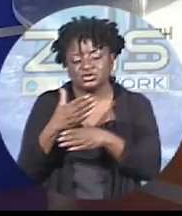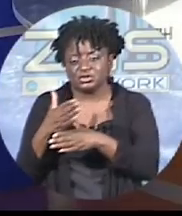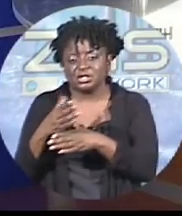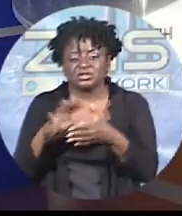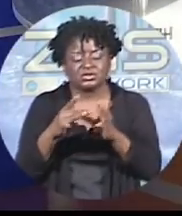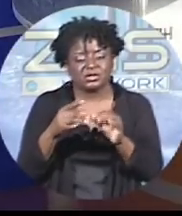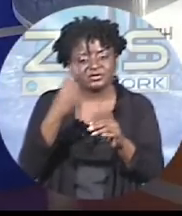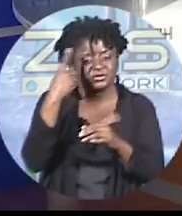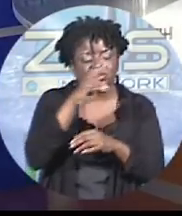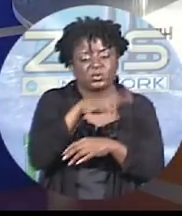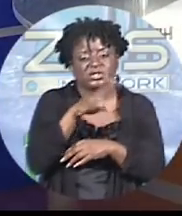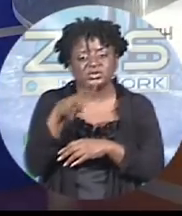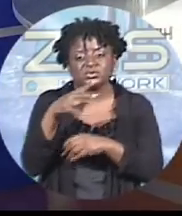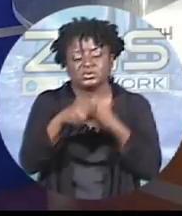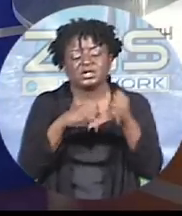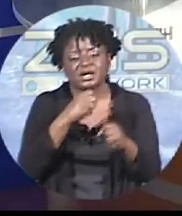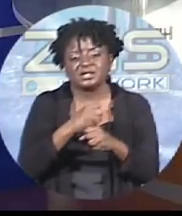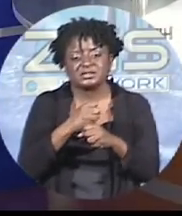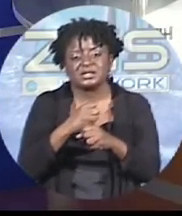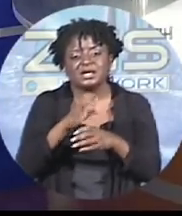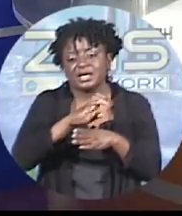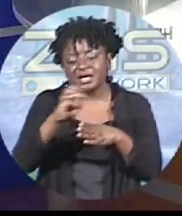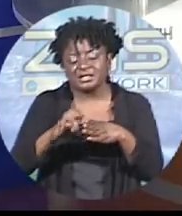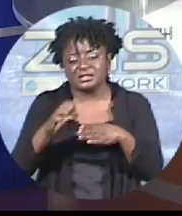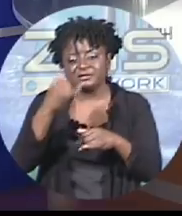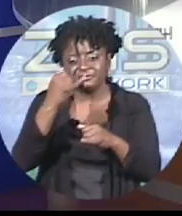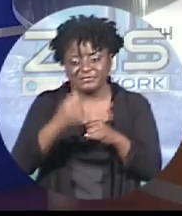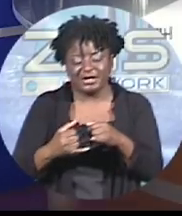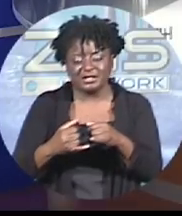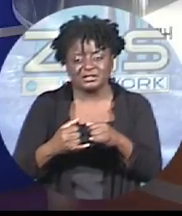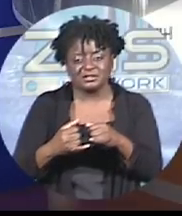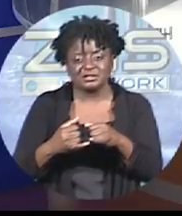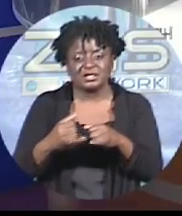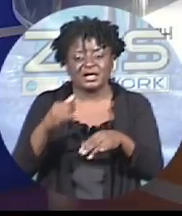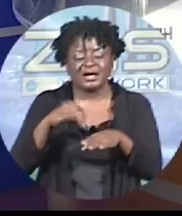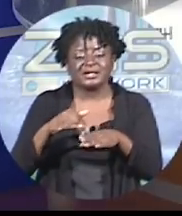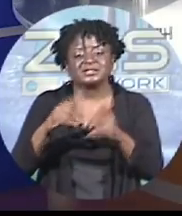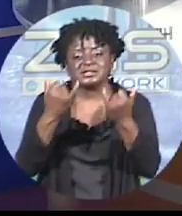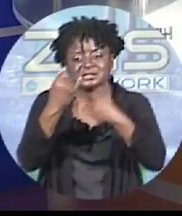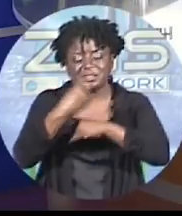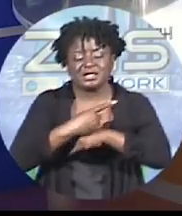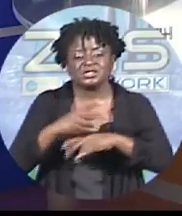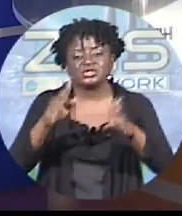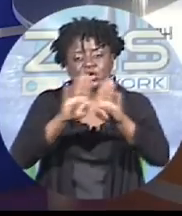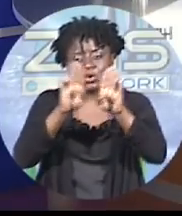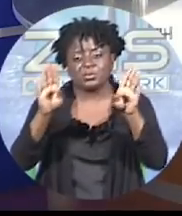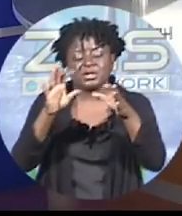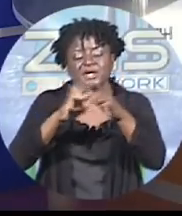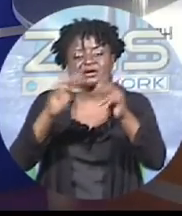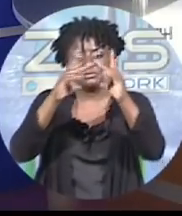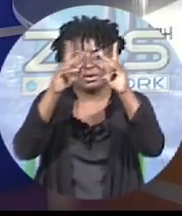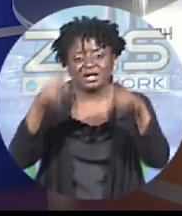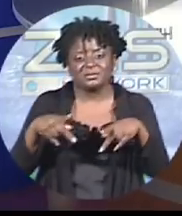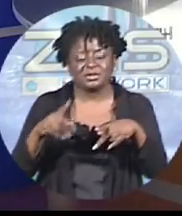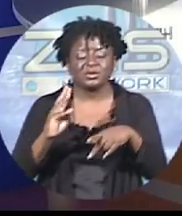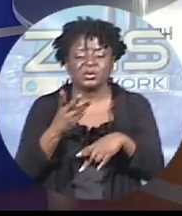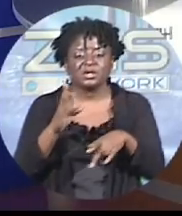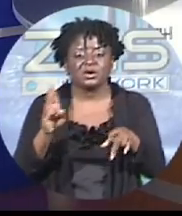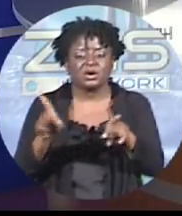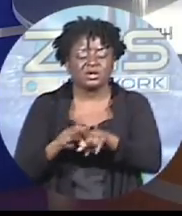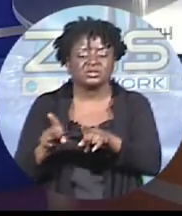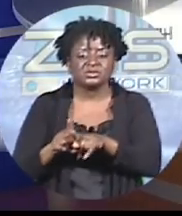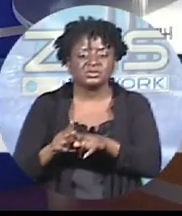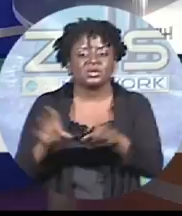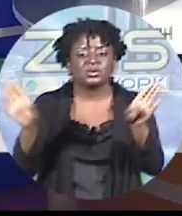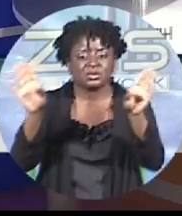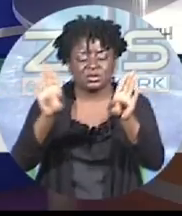which came to an end on his final broadcast, today's opening of Parliament. We also bring the curtain down on my broadcasting